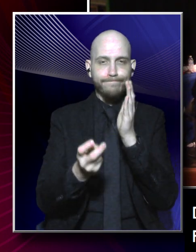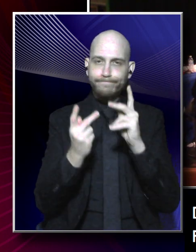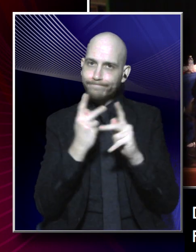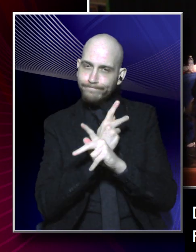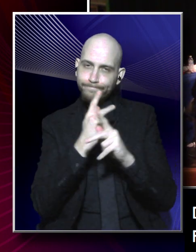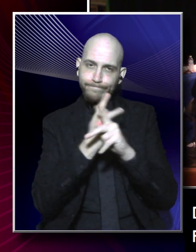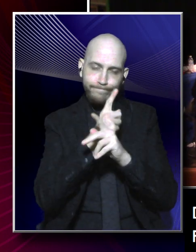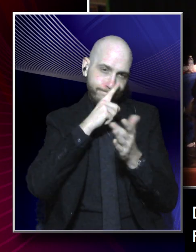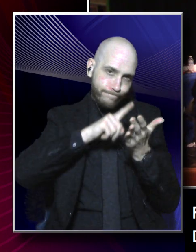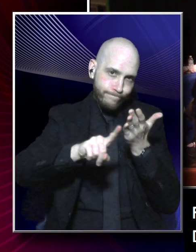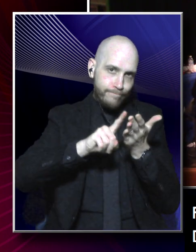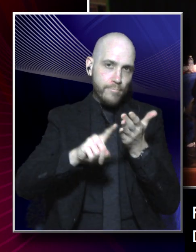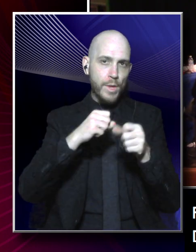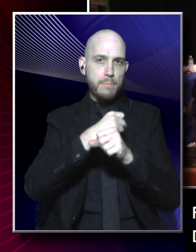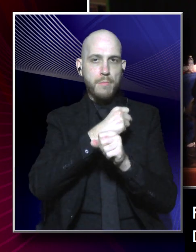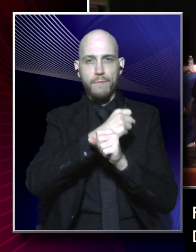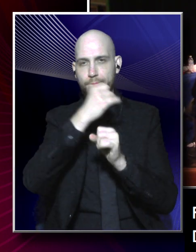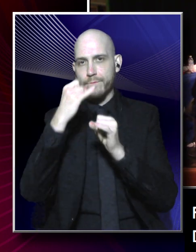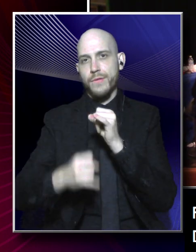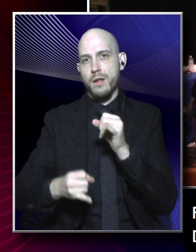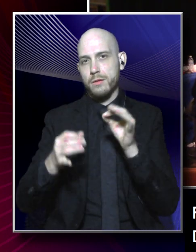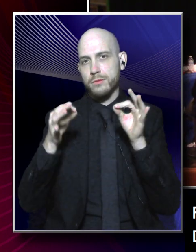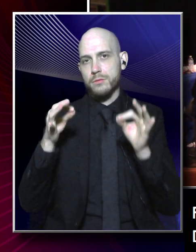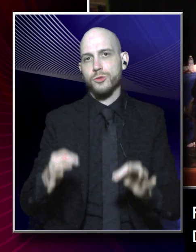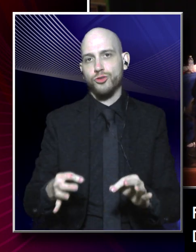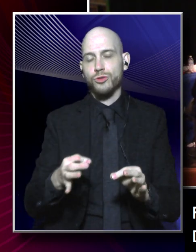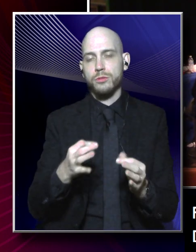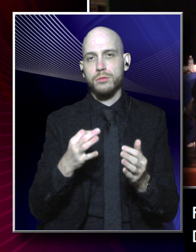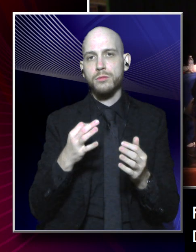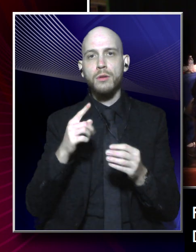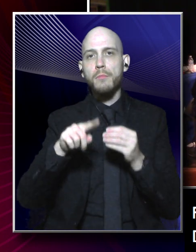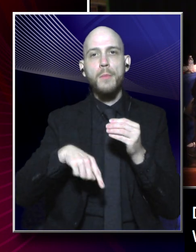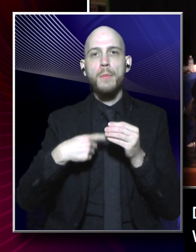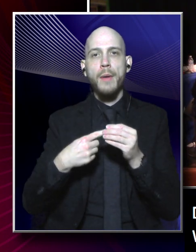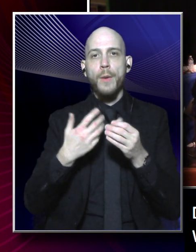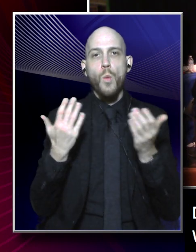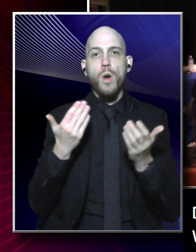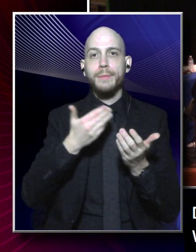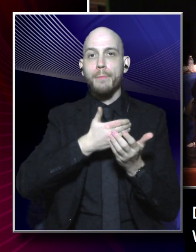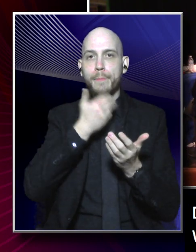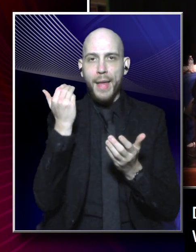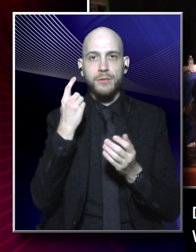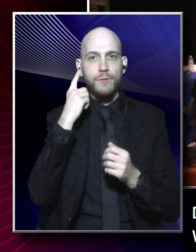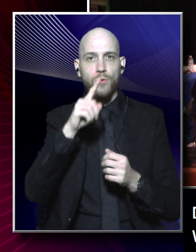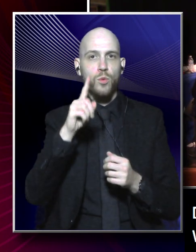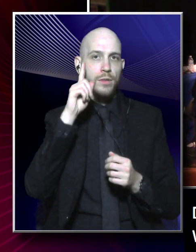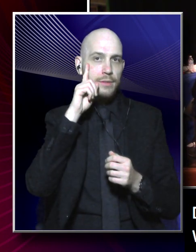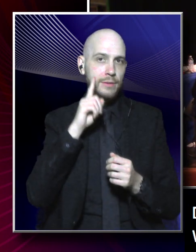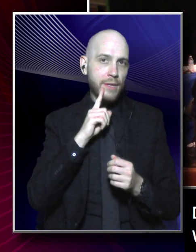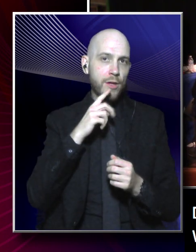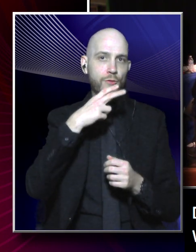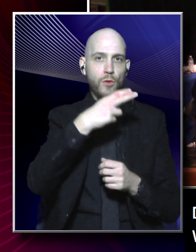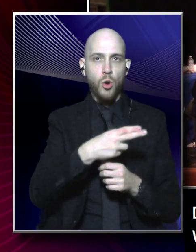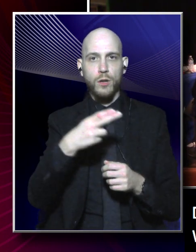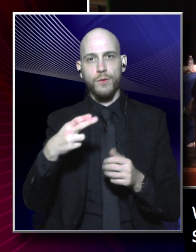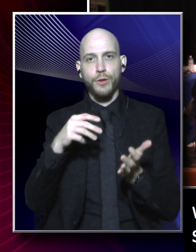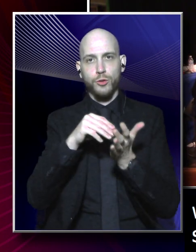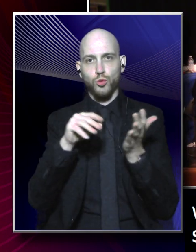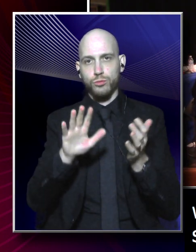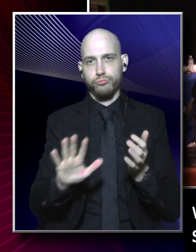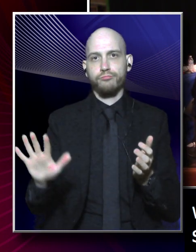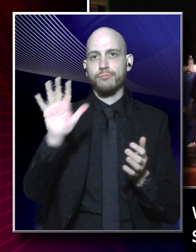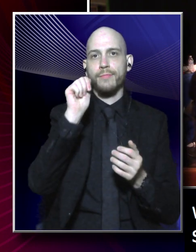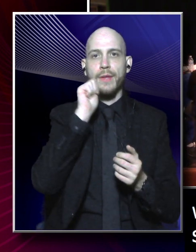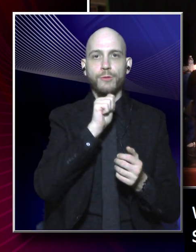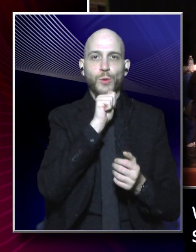will lead to a final decision as to what's best for students, deaf and hard of hearing students across the state of Arizona.